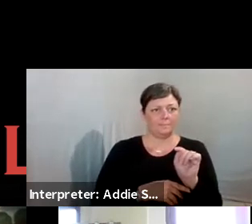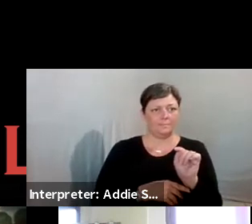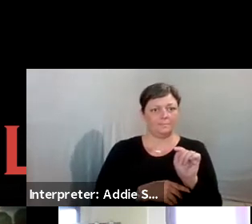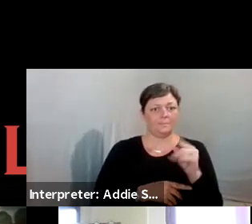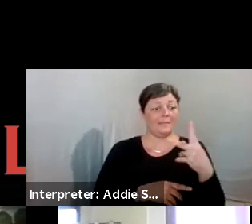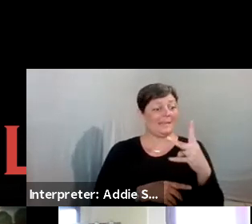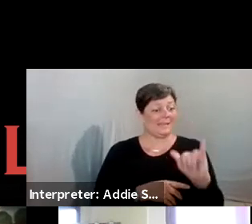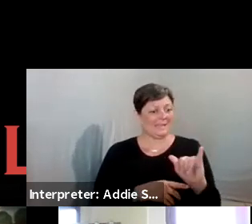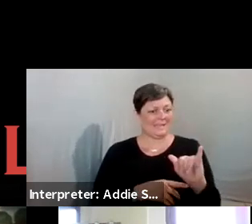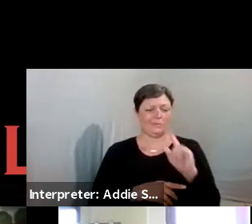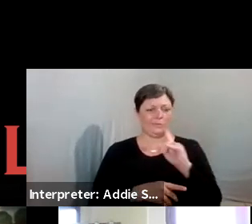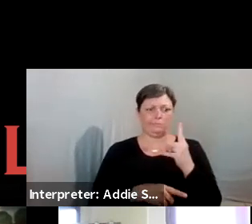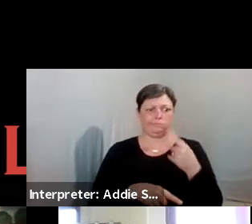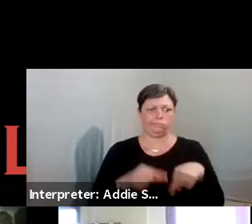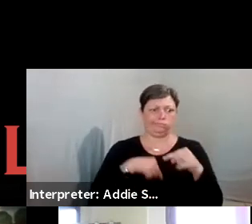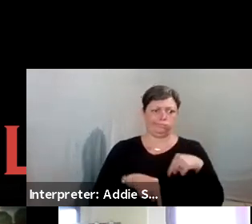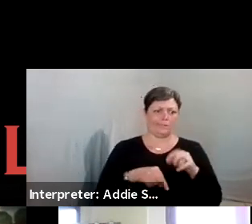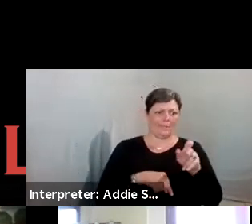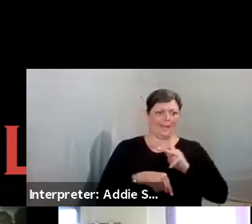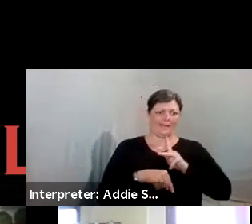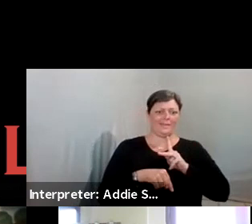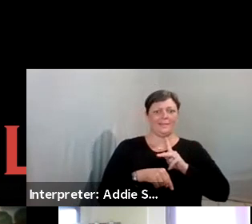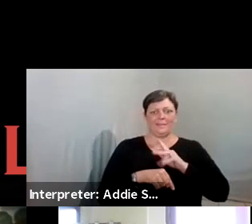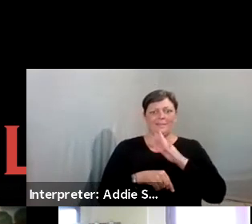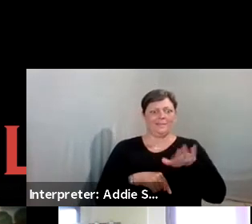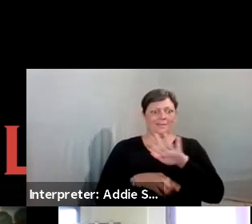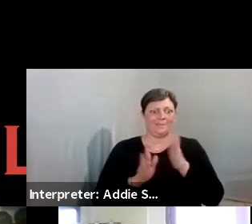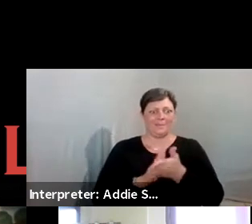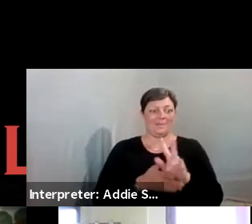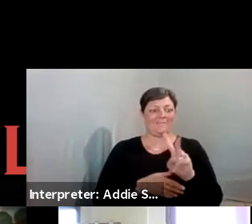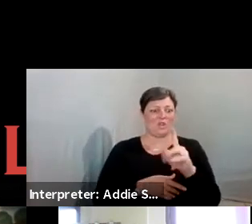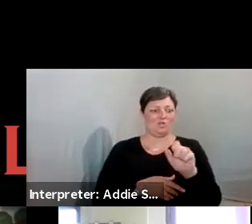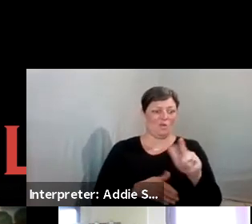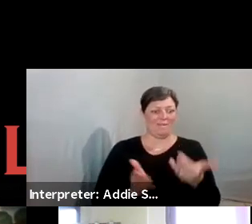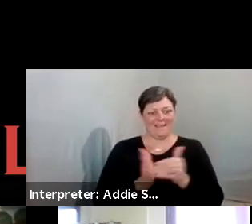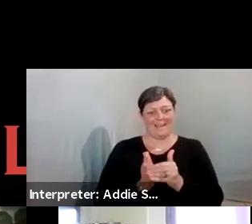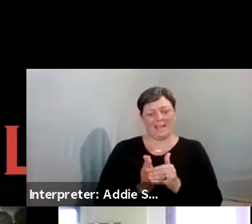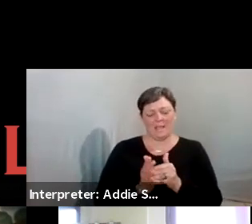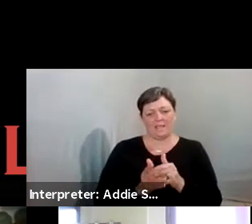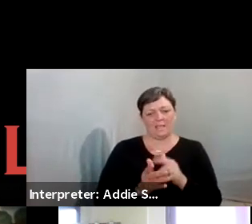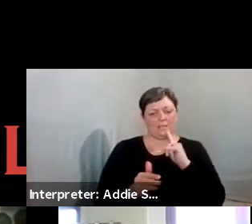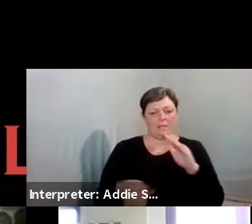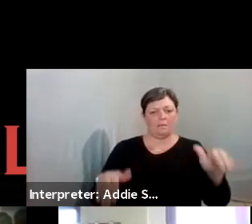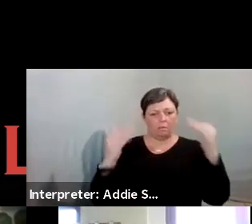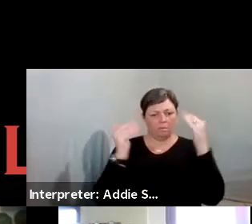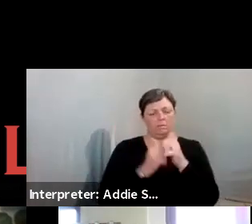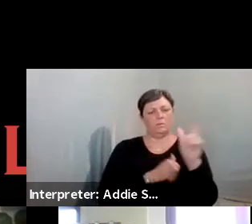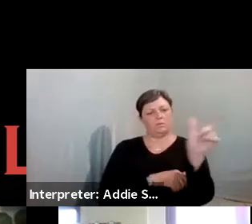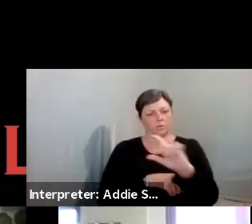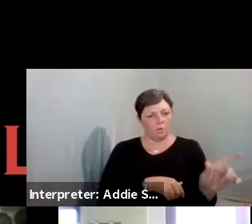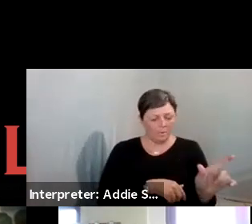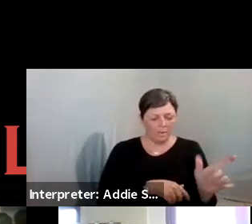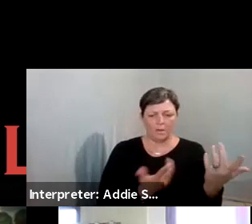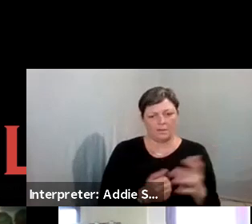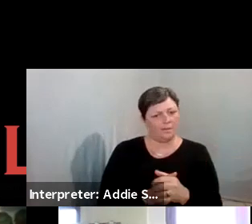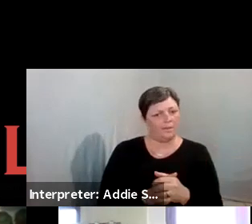Kentucky is going backwards too. They just went virtual again and everybody hates it. So the Zoom overload that we feel is just